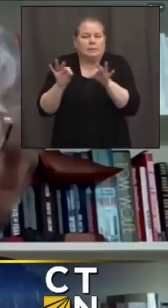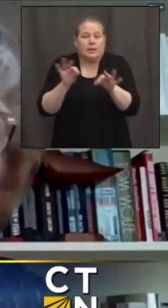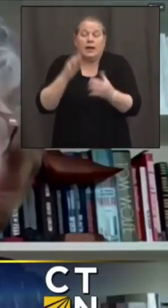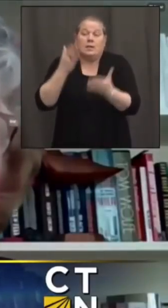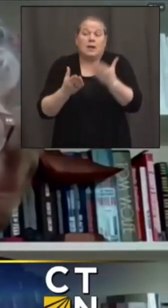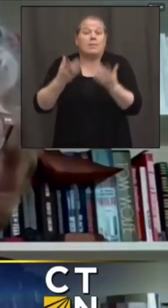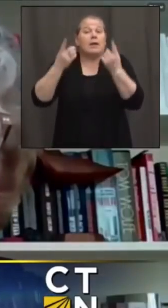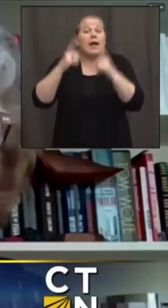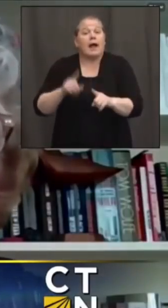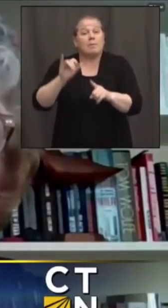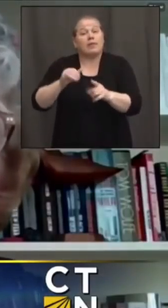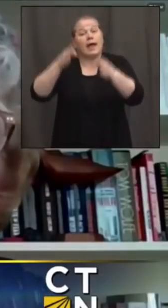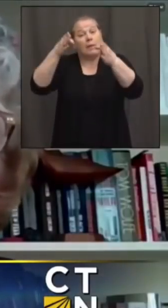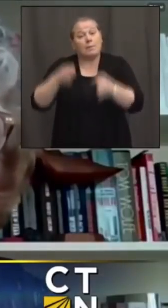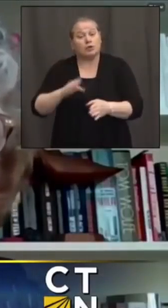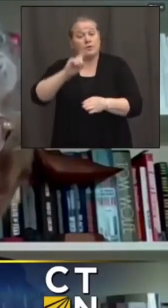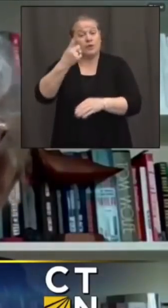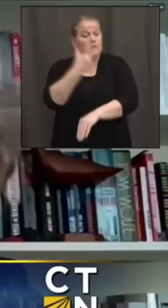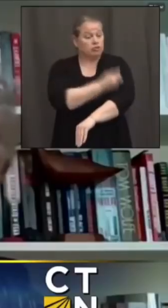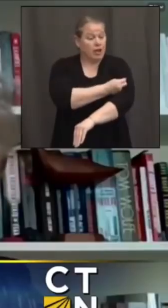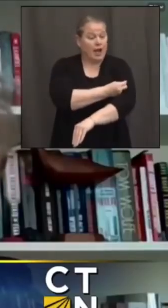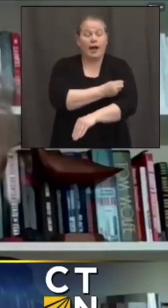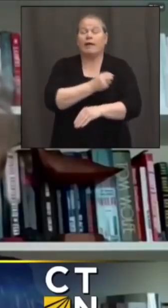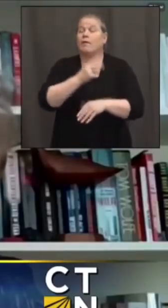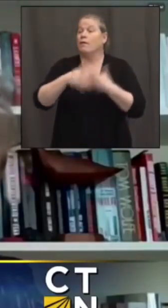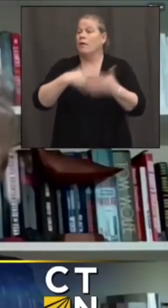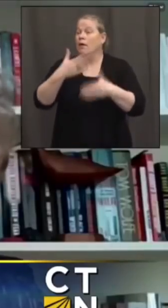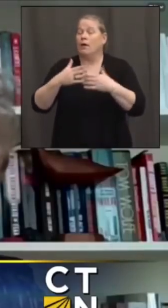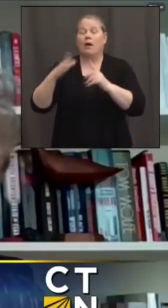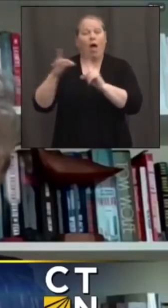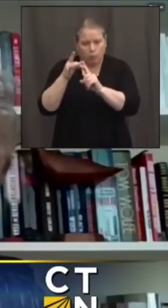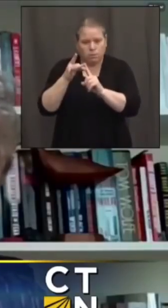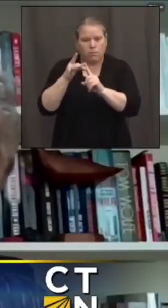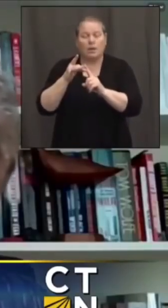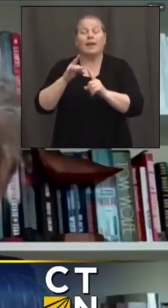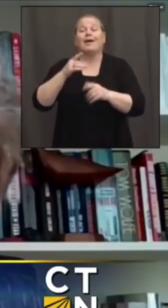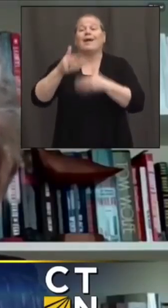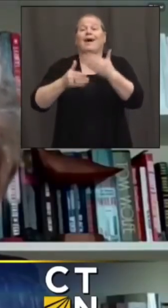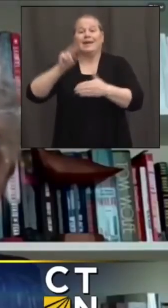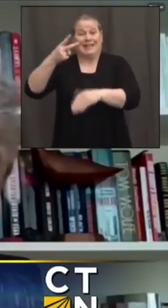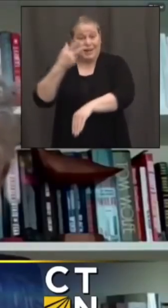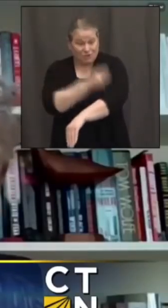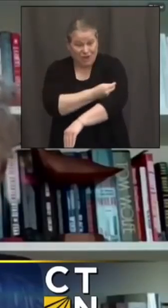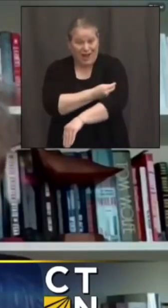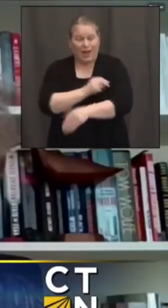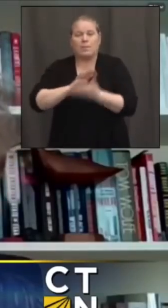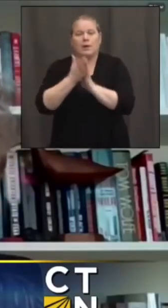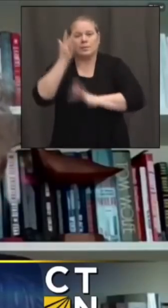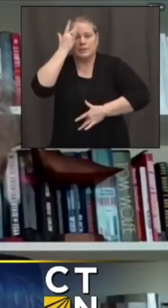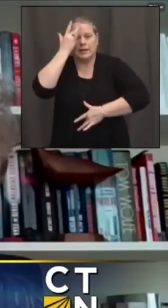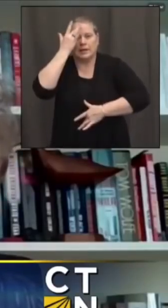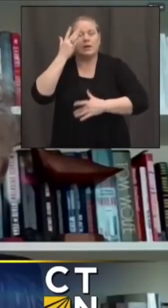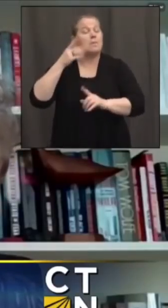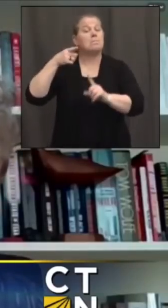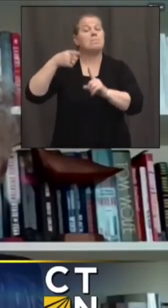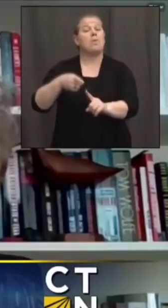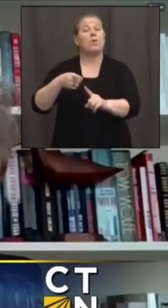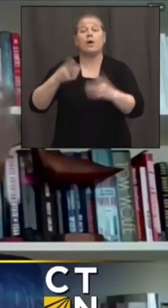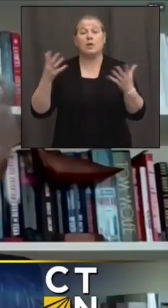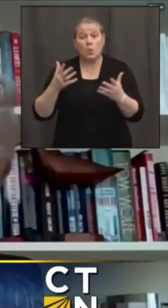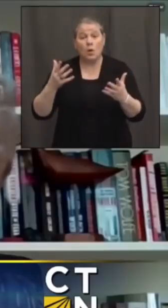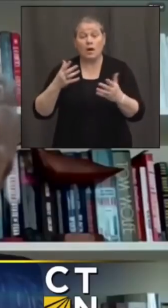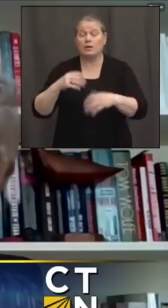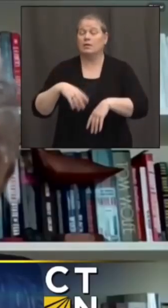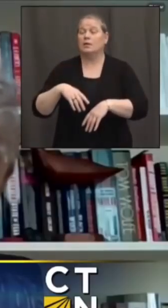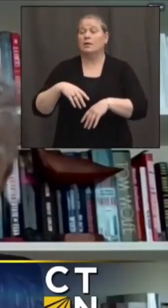But the main point is the vaccines are very effective at preventing illness. And